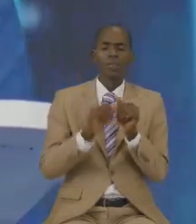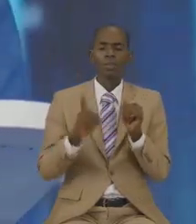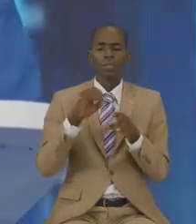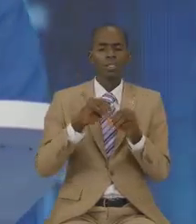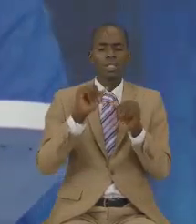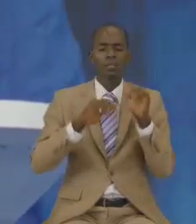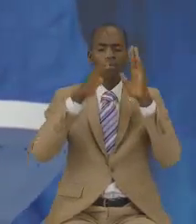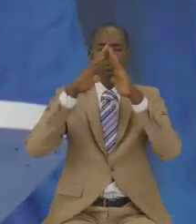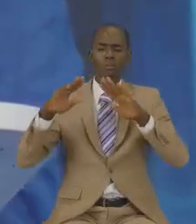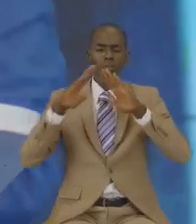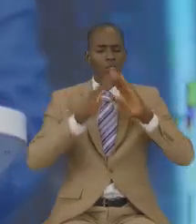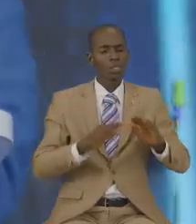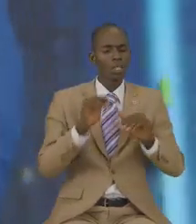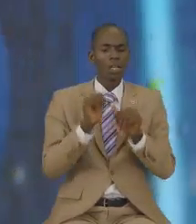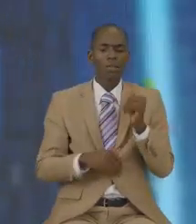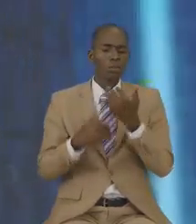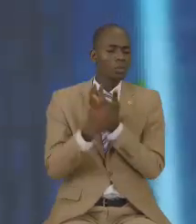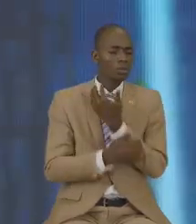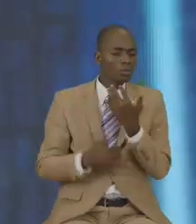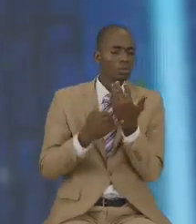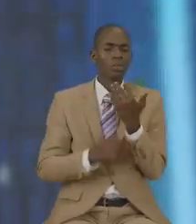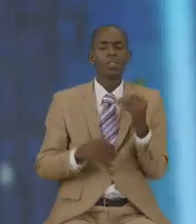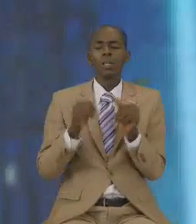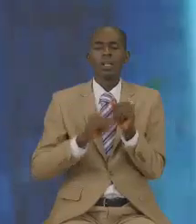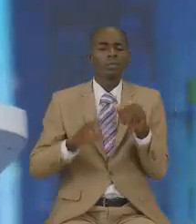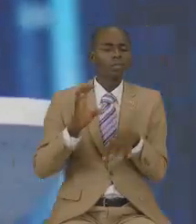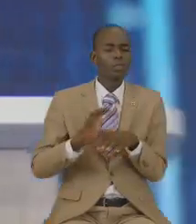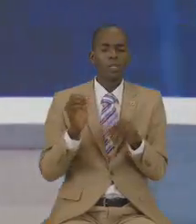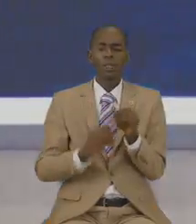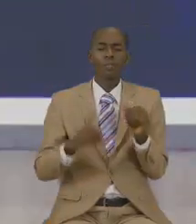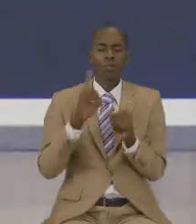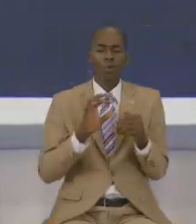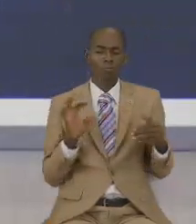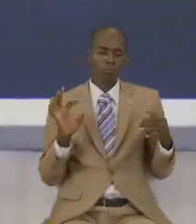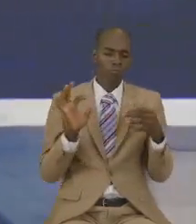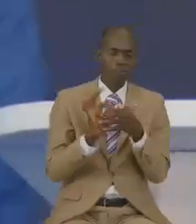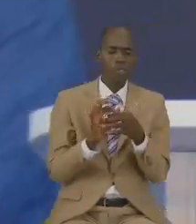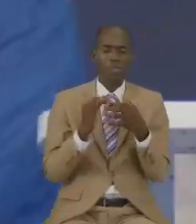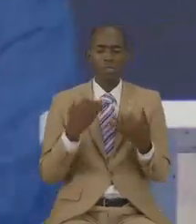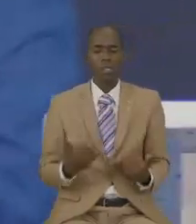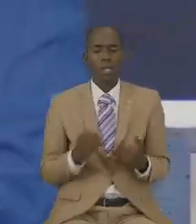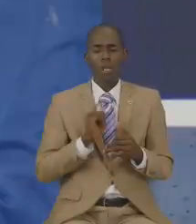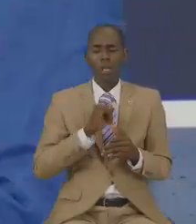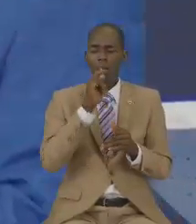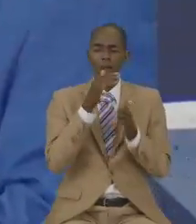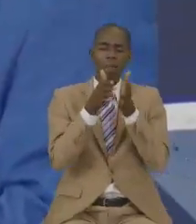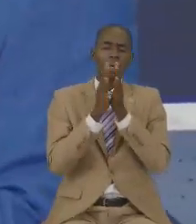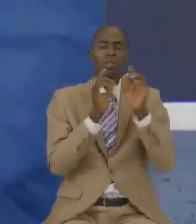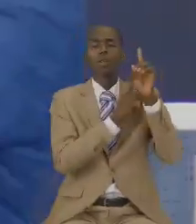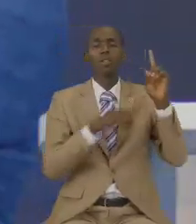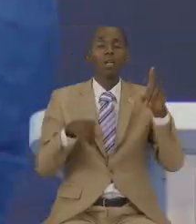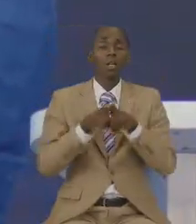community, congregation, or country, everyone everywhere linking up now. I'm asking, Lord, as they're raising up